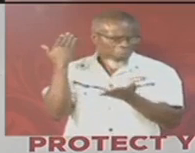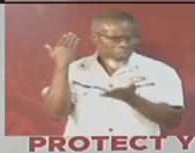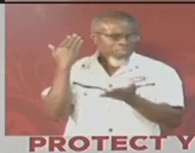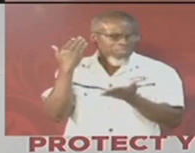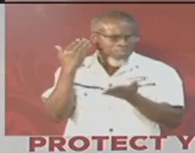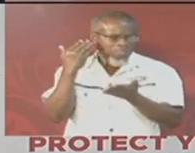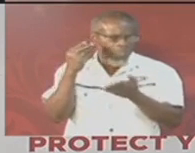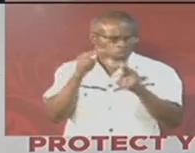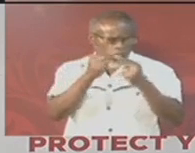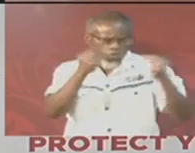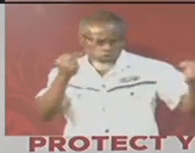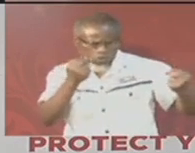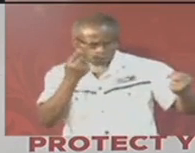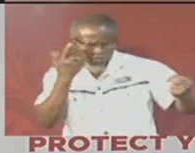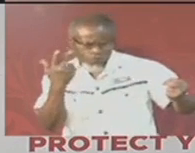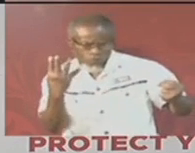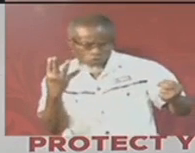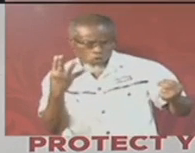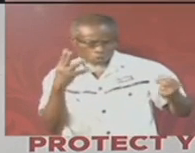where four gentlemen